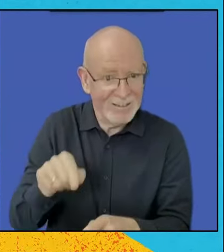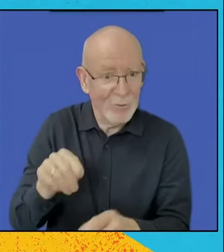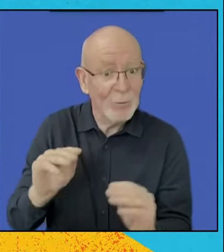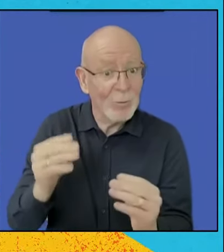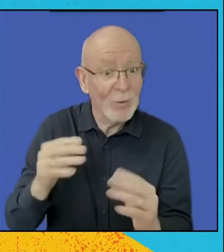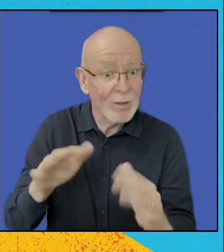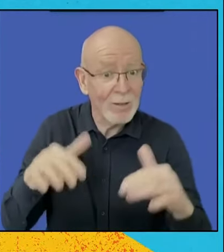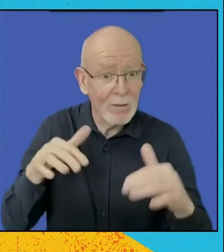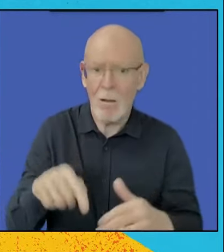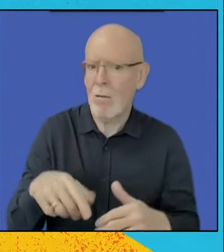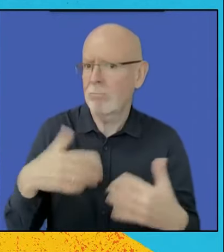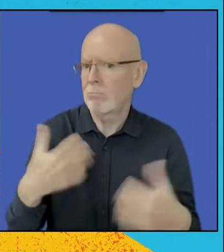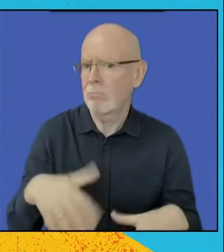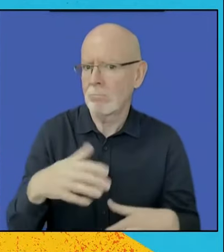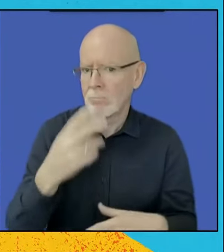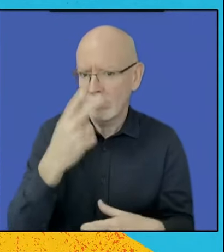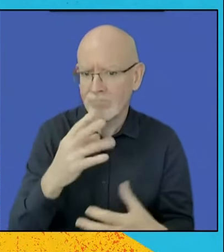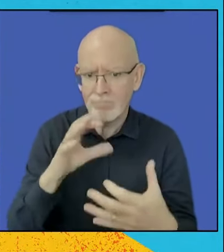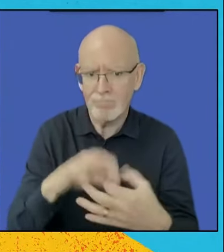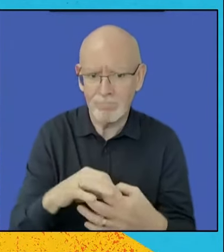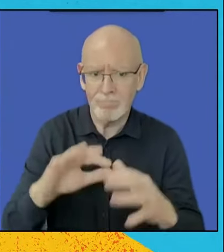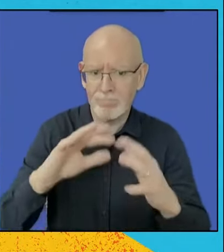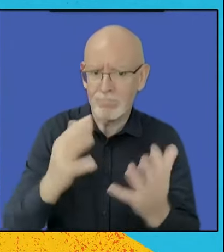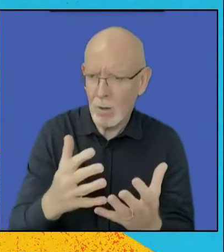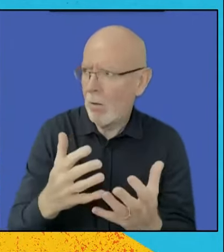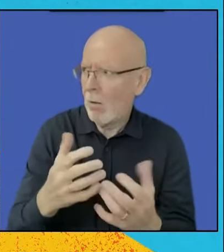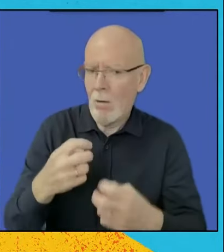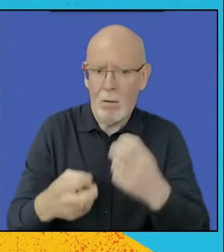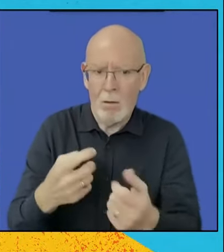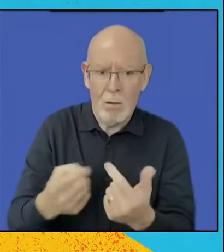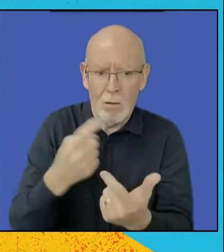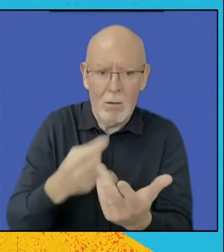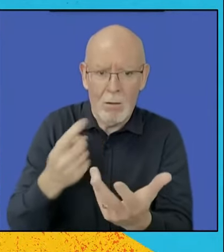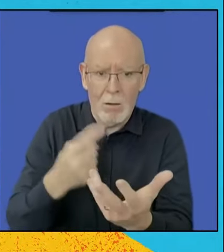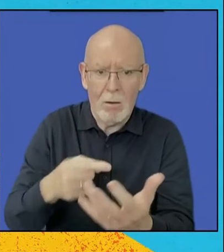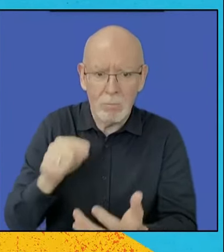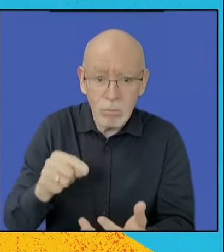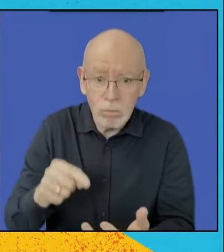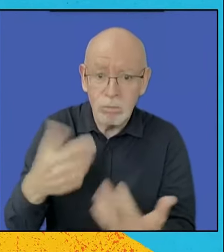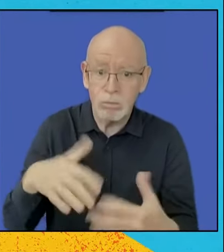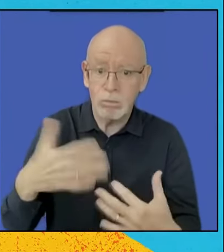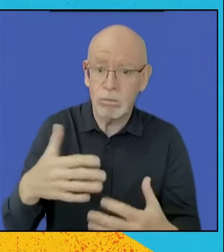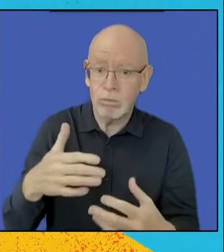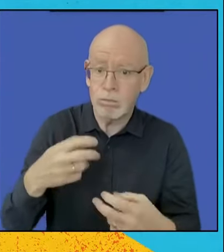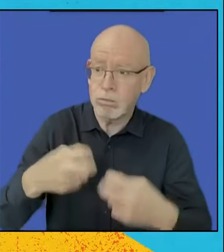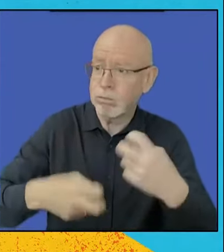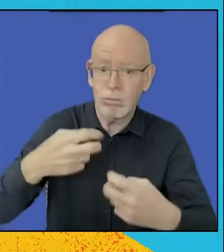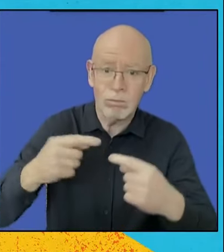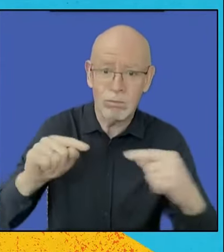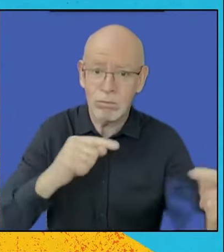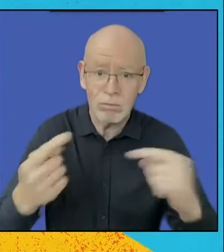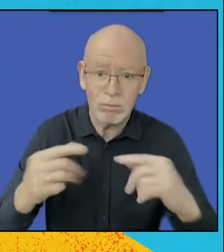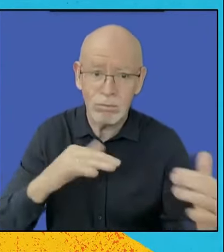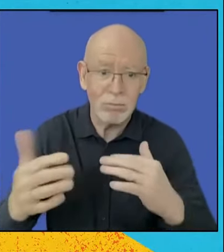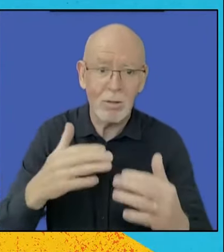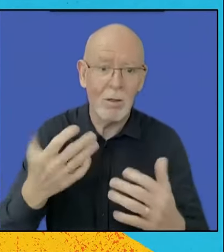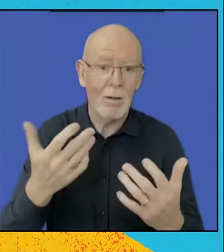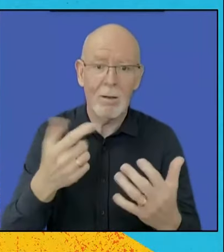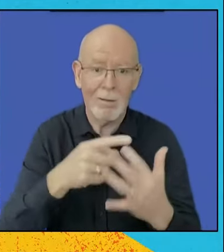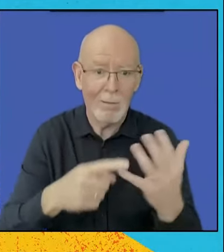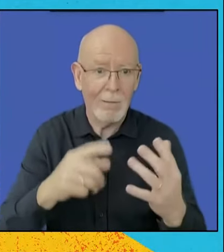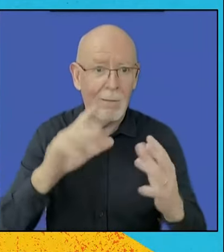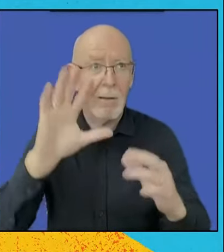solidarity, more cooperation, and more meaningful engagement of stakeholders. This is especially true for